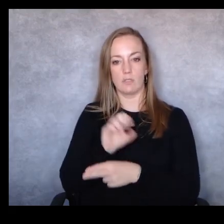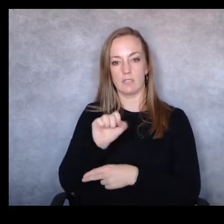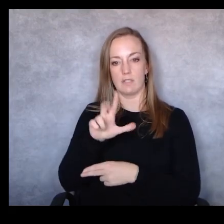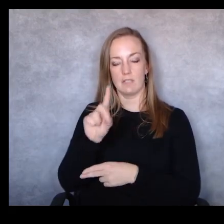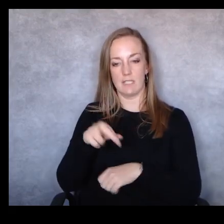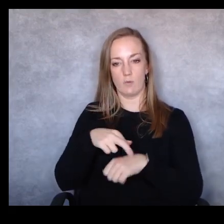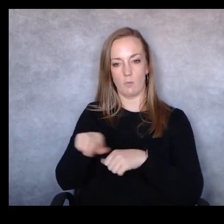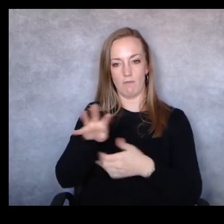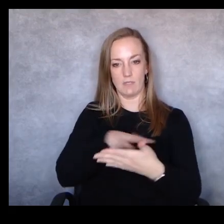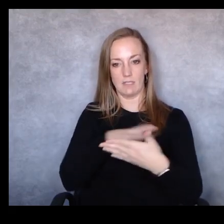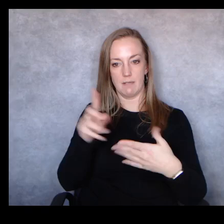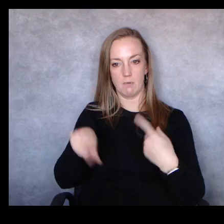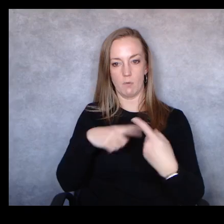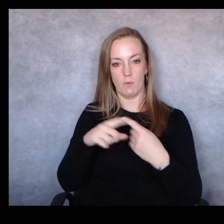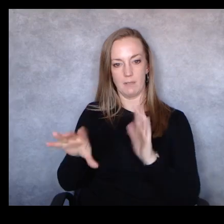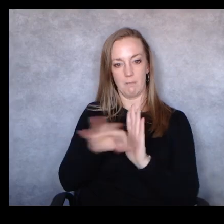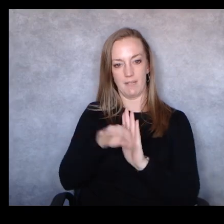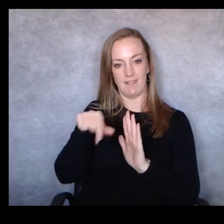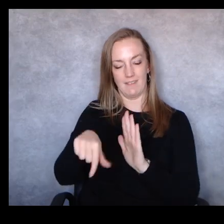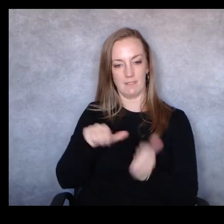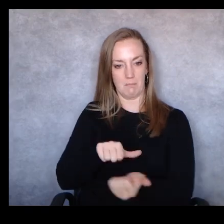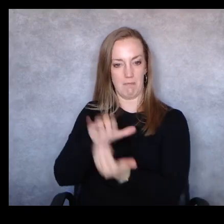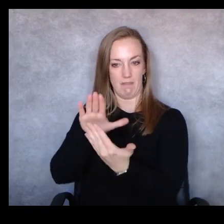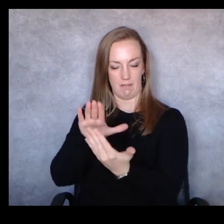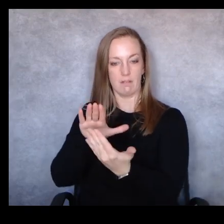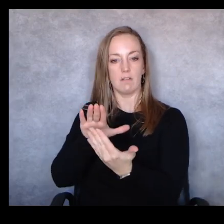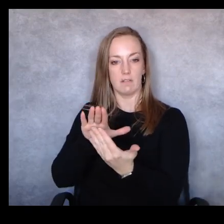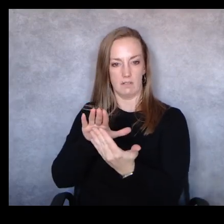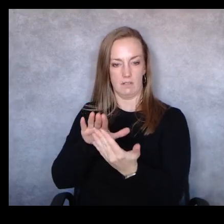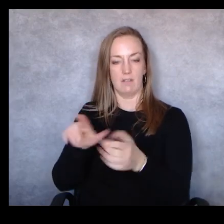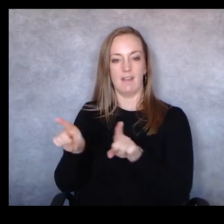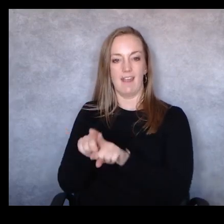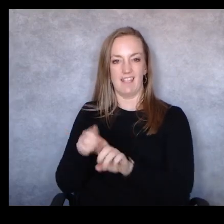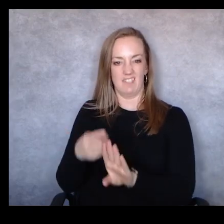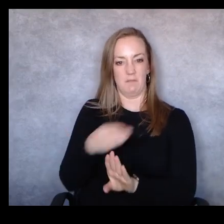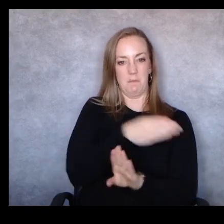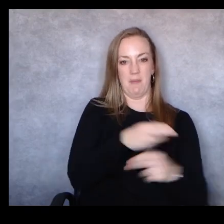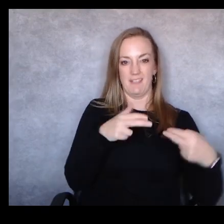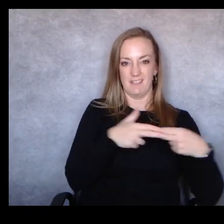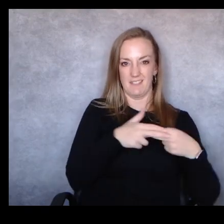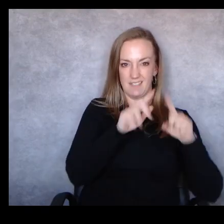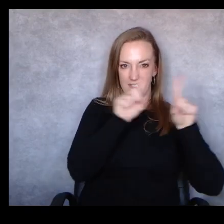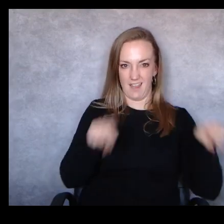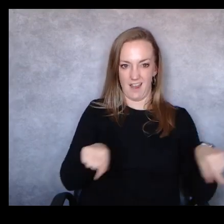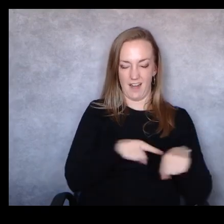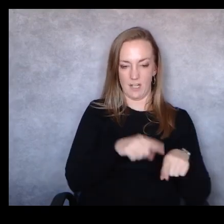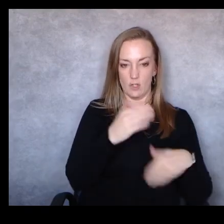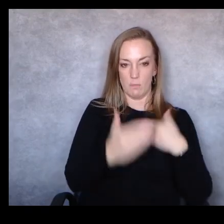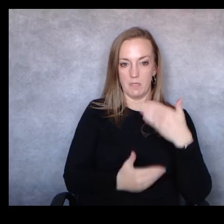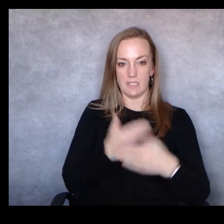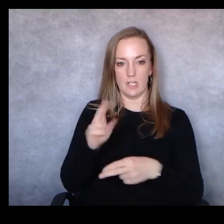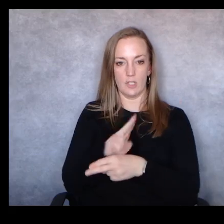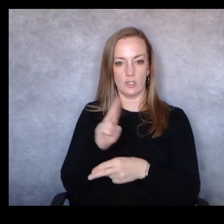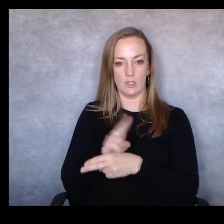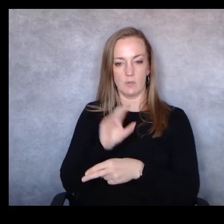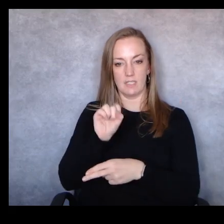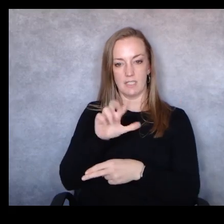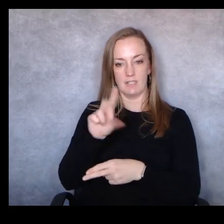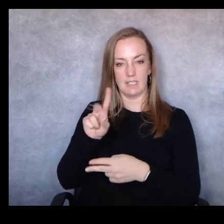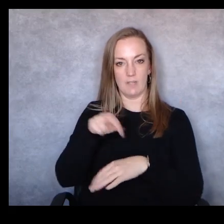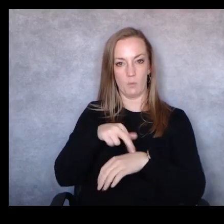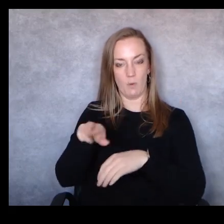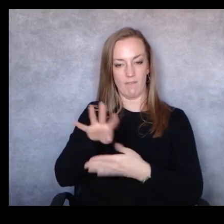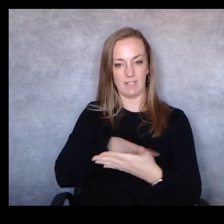SLD reference tables when choosing this method. As stated on the previous slide, the procedure of using the SLD reference table is